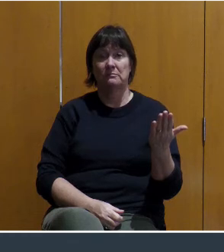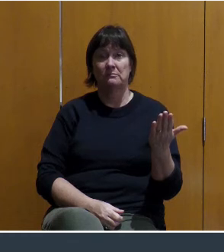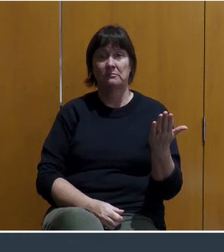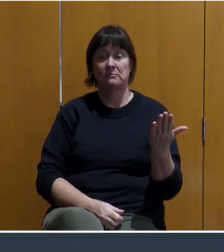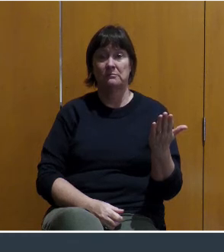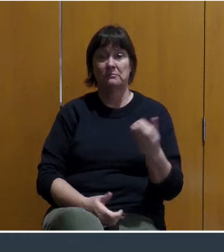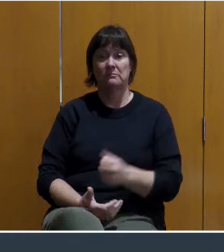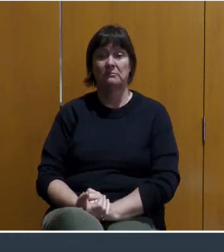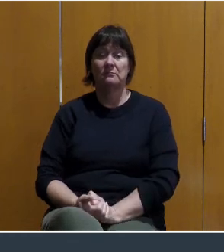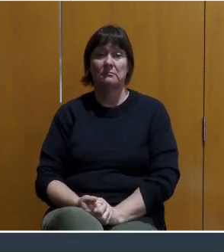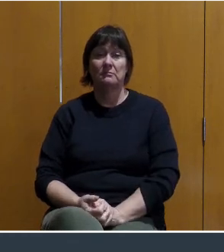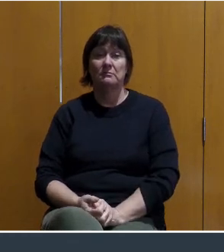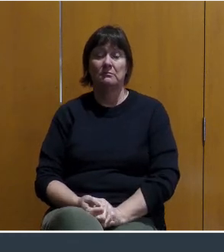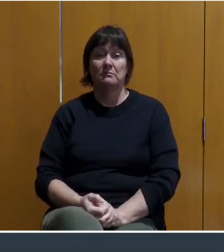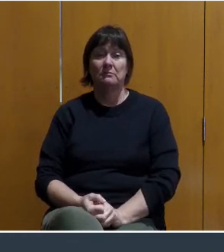we have